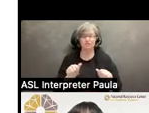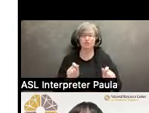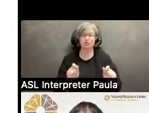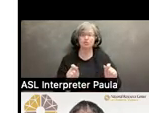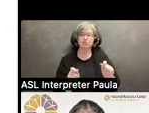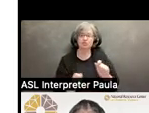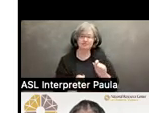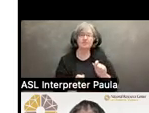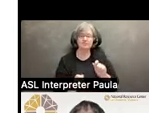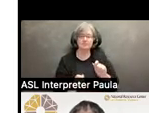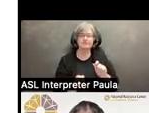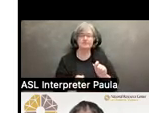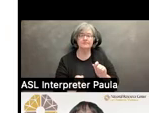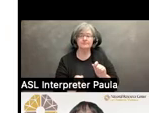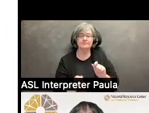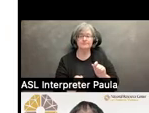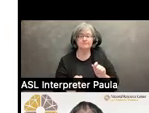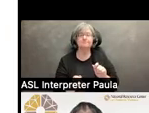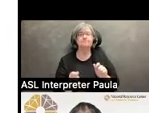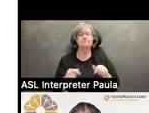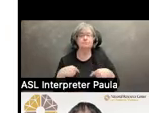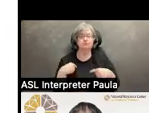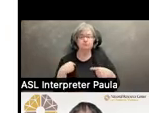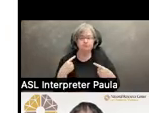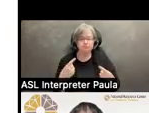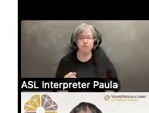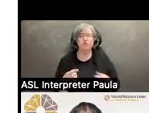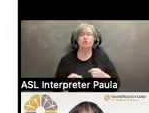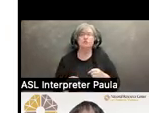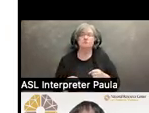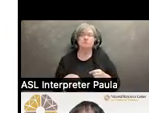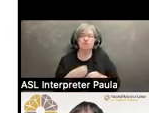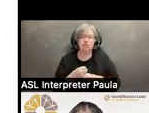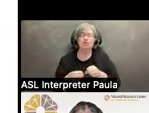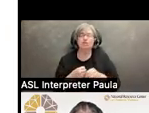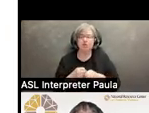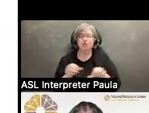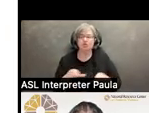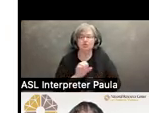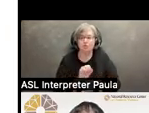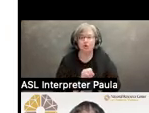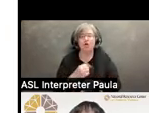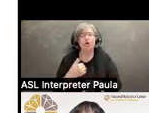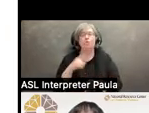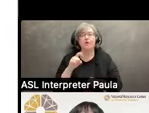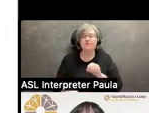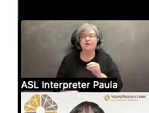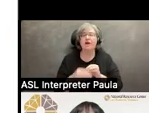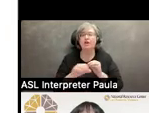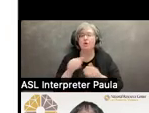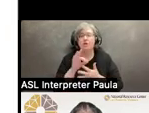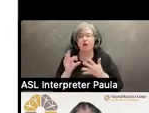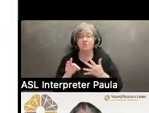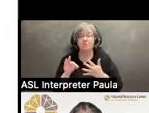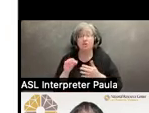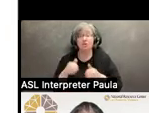shift in the years of us doing this work and how we bring in other options, because survivors are asking us for